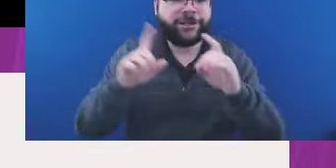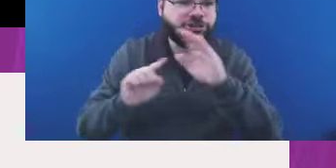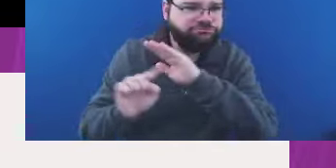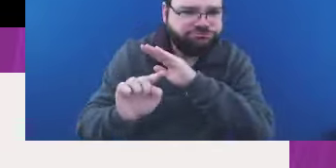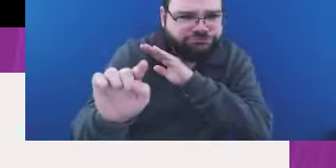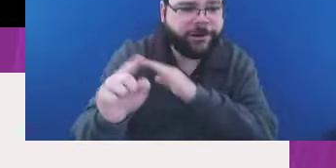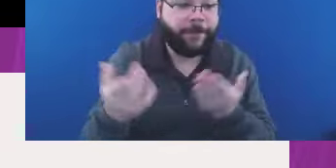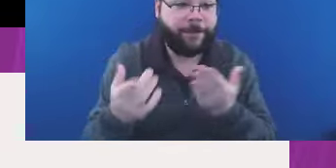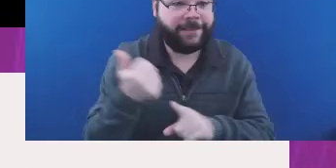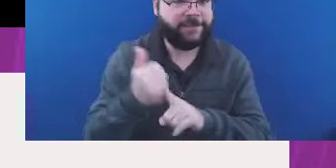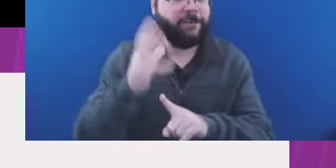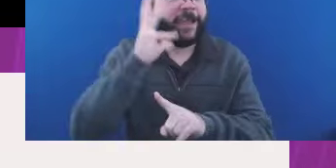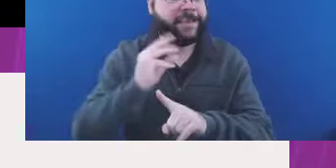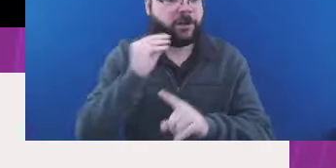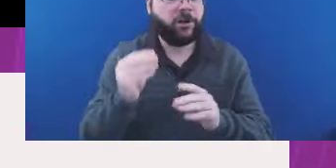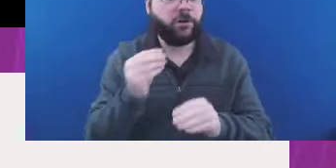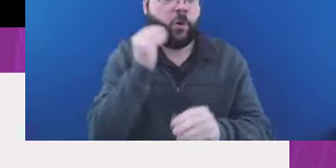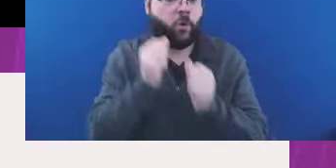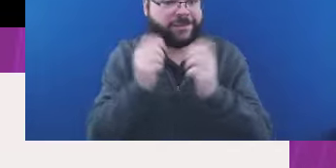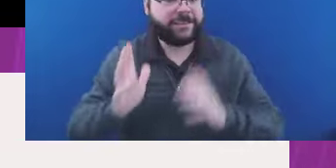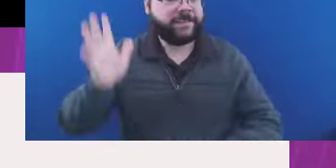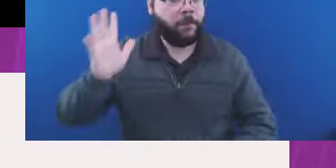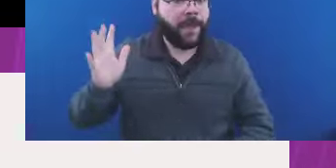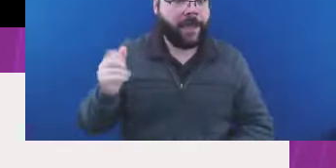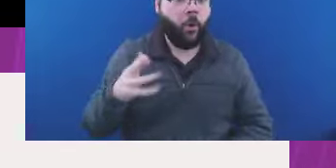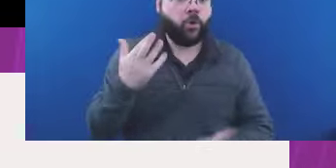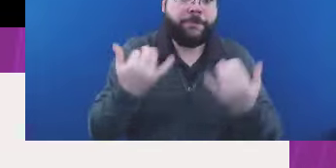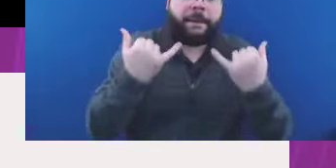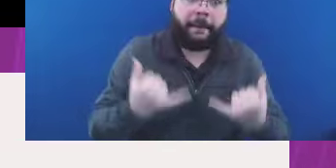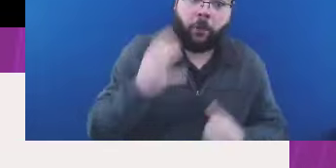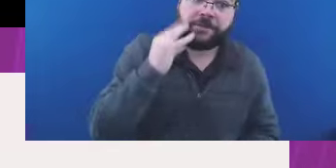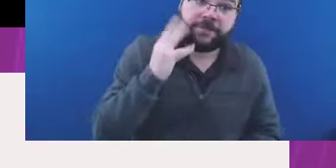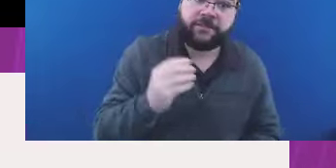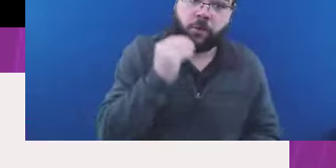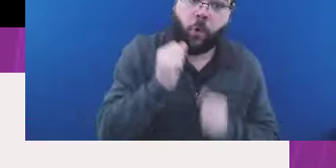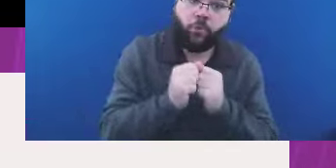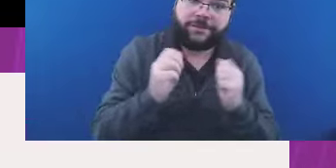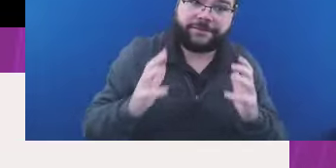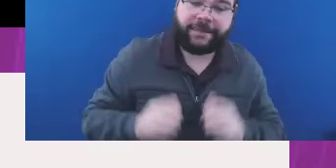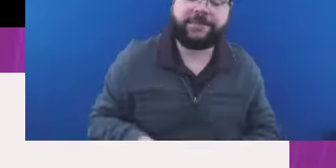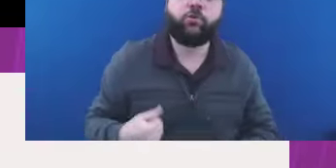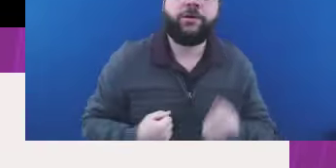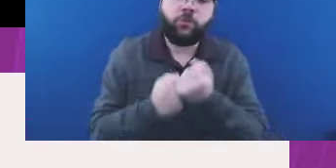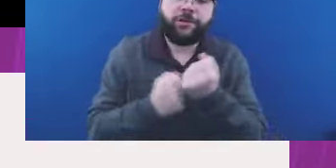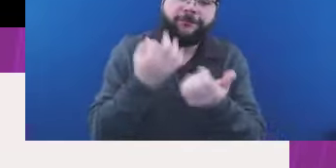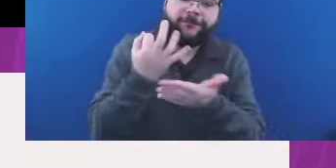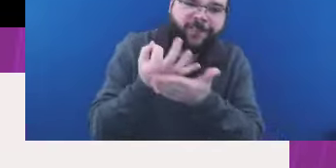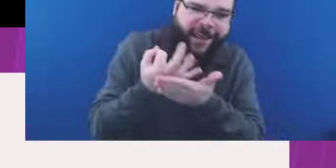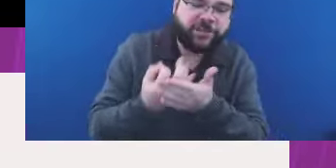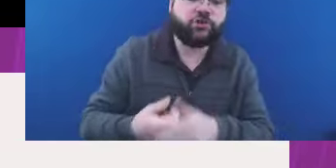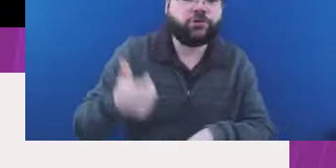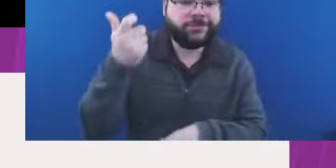experienced homelessness in the past or who are currently experiencing homelessness. We support them through financial scholarship and